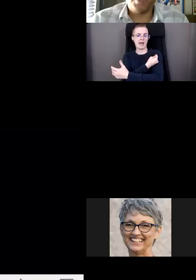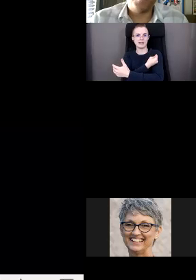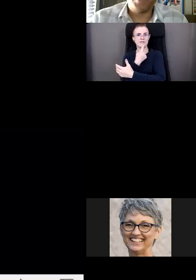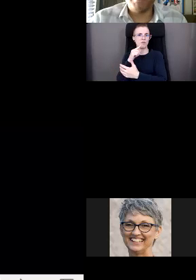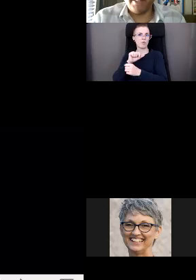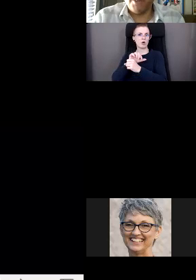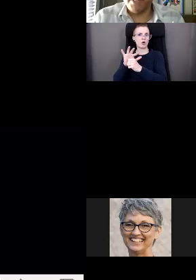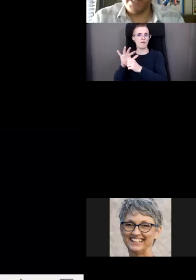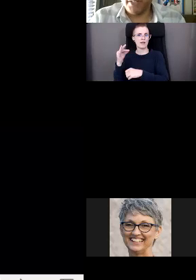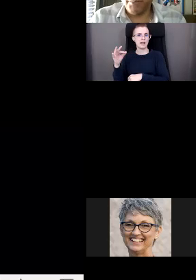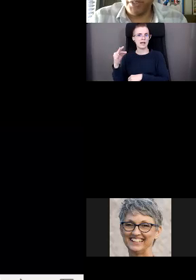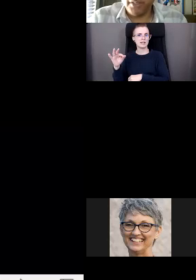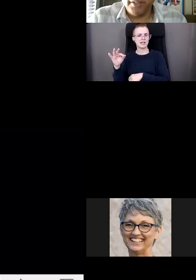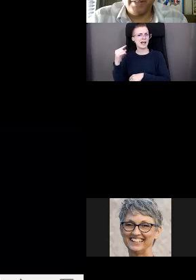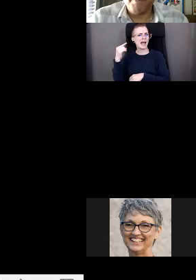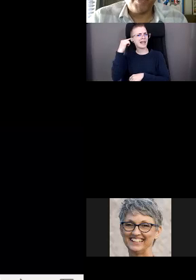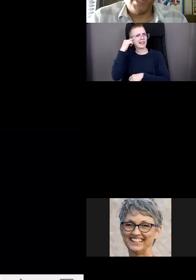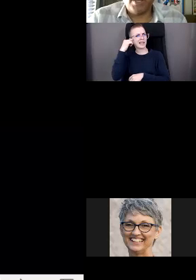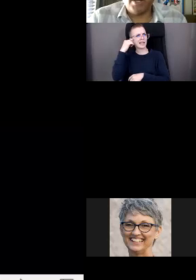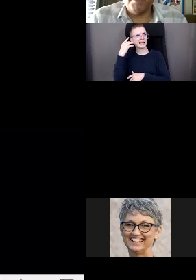vaccination. I think there was an assumption